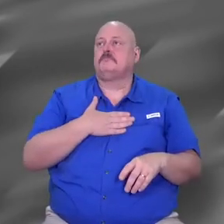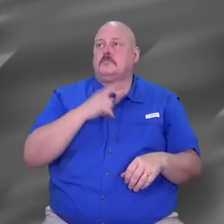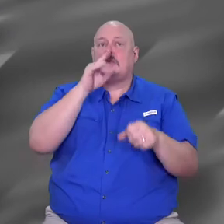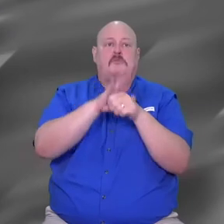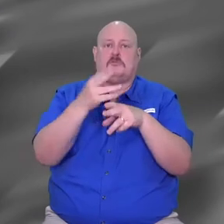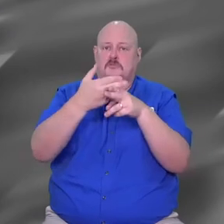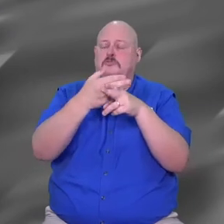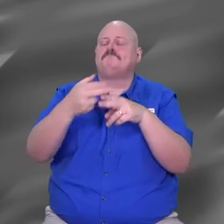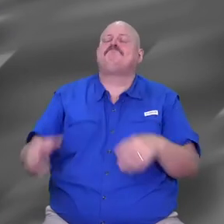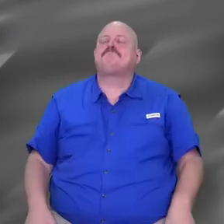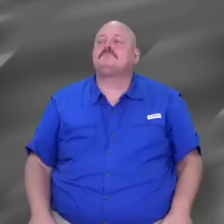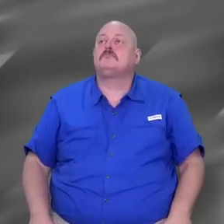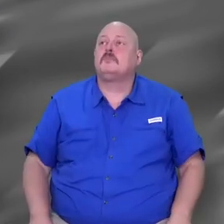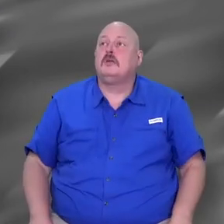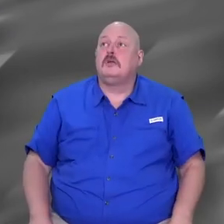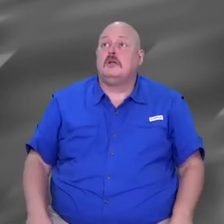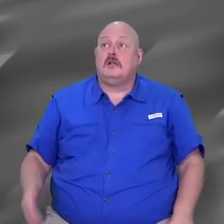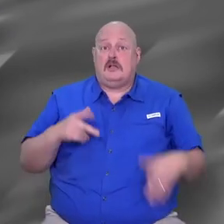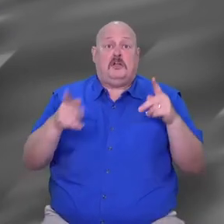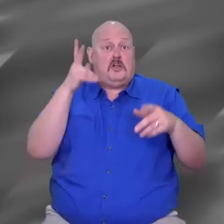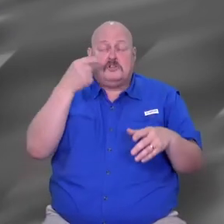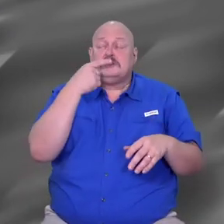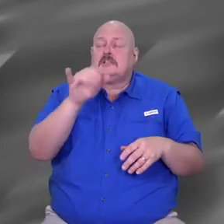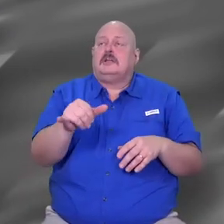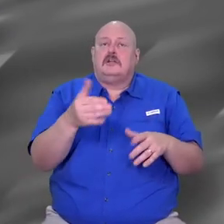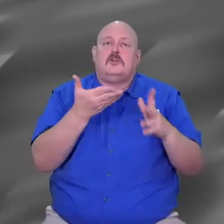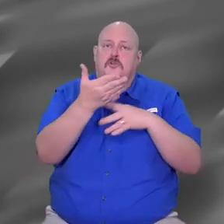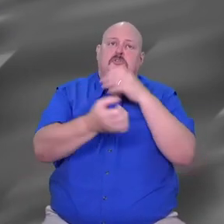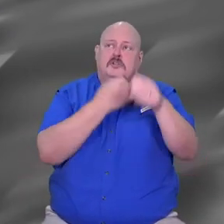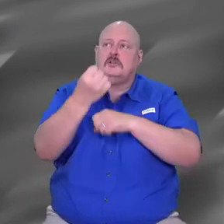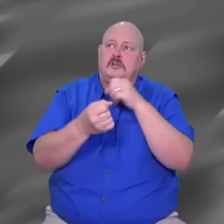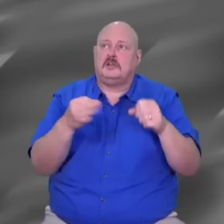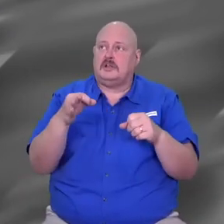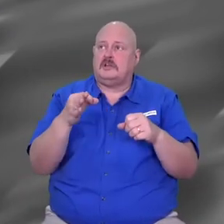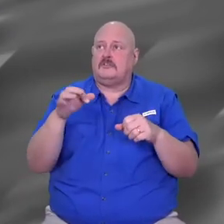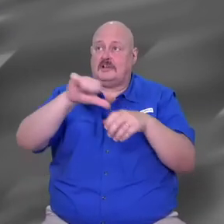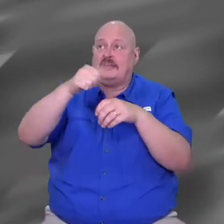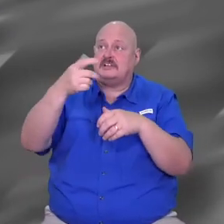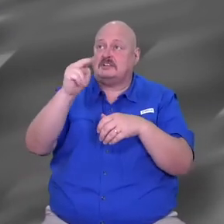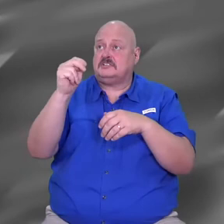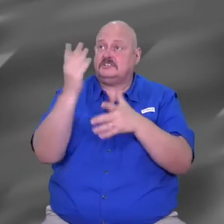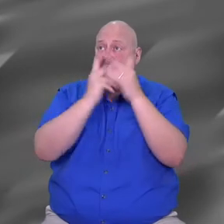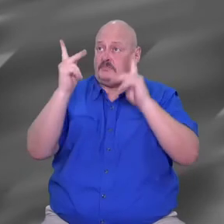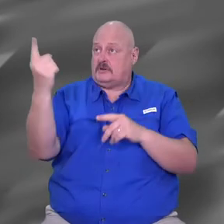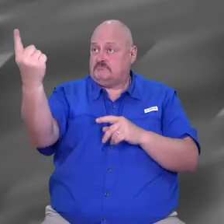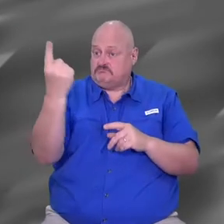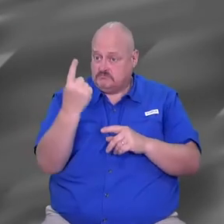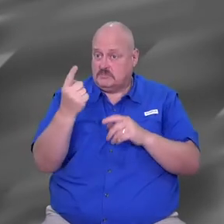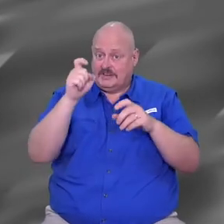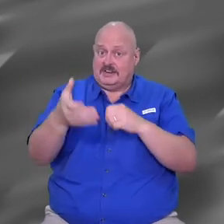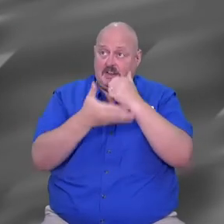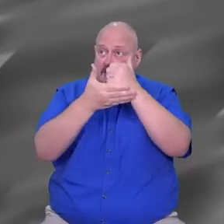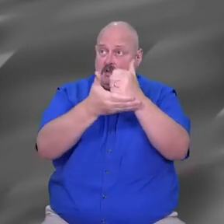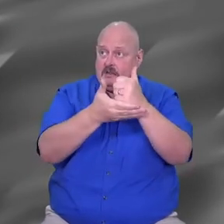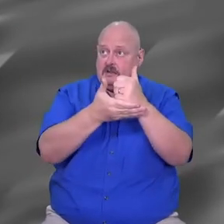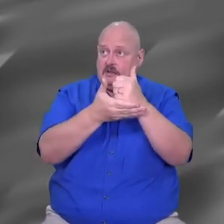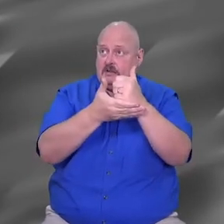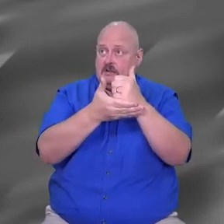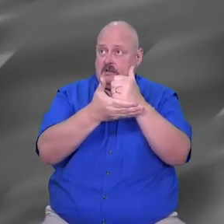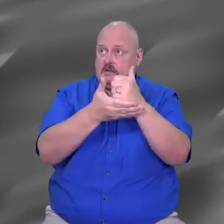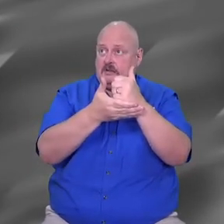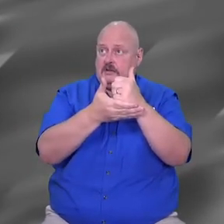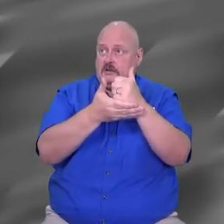keep it brief. I'm one of those, you've heard me say this throughout the years, if I'm at a gas station and somebody needs assistance, I have a yes